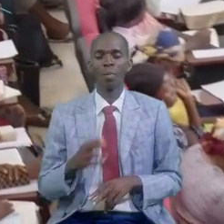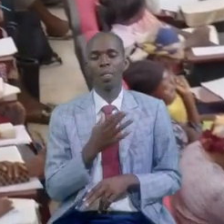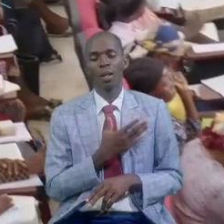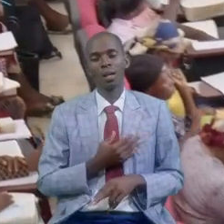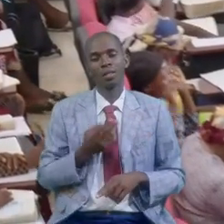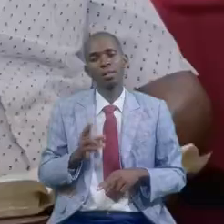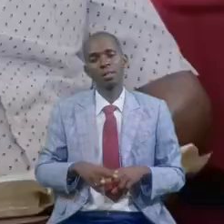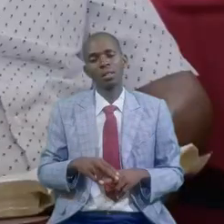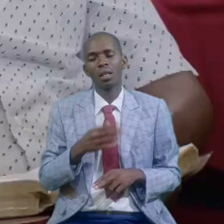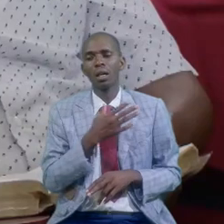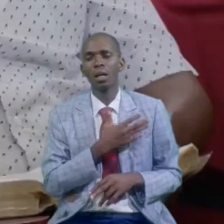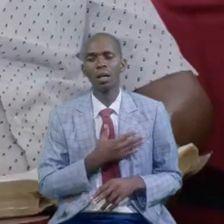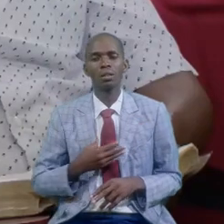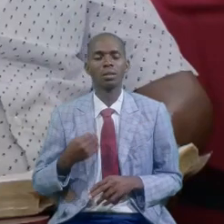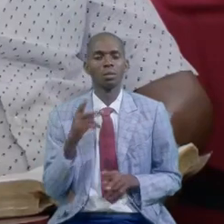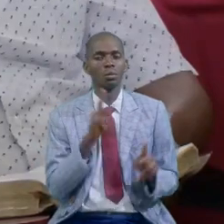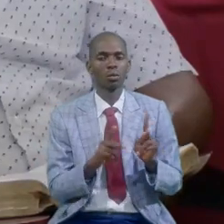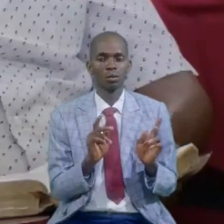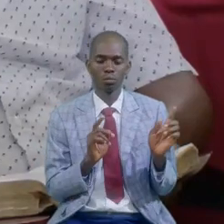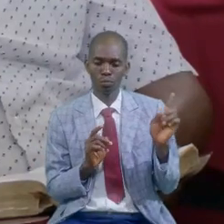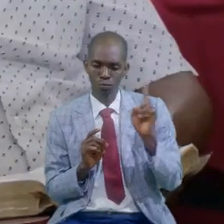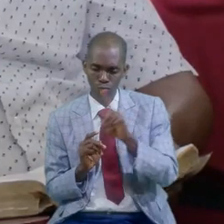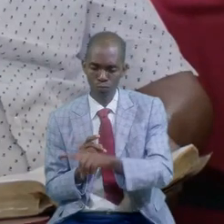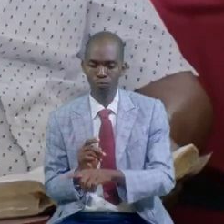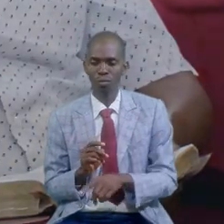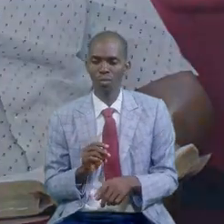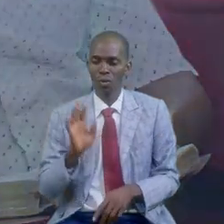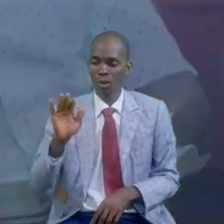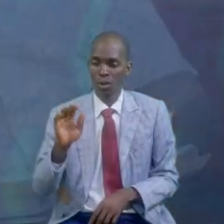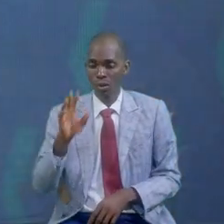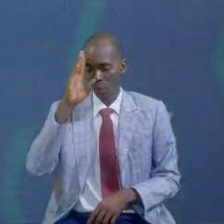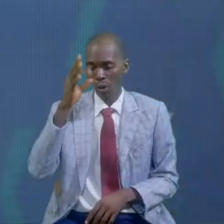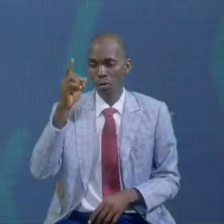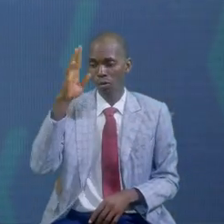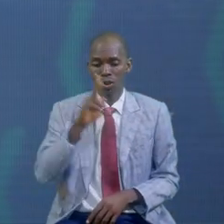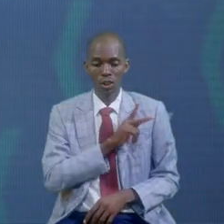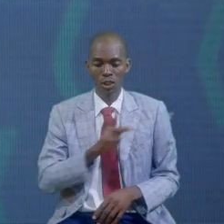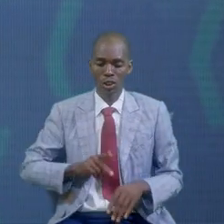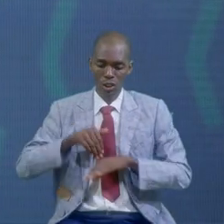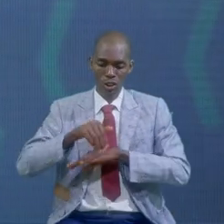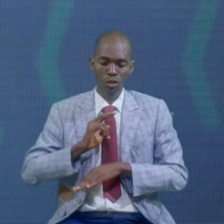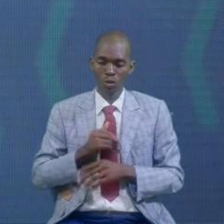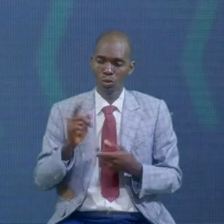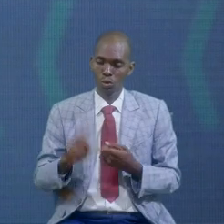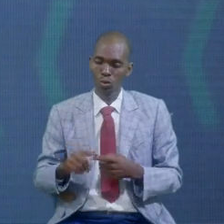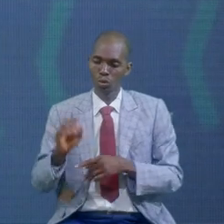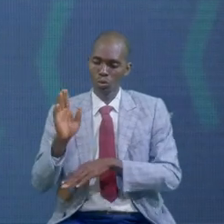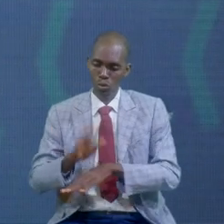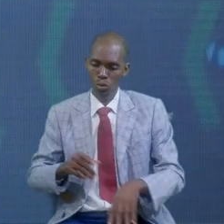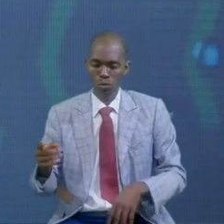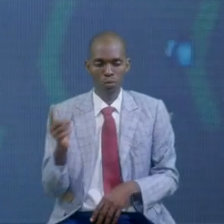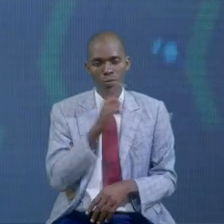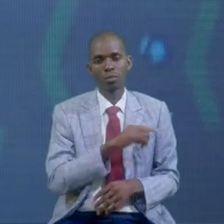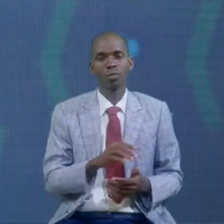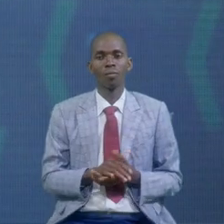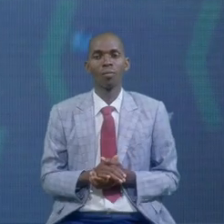God, a king has sent for you, and that you shall come. Am I a man of God? And you have